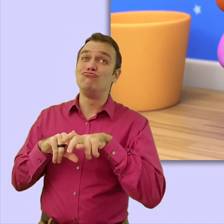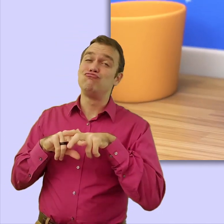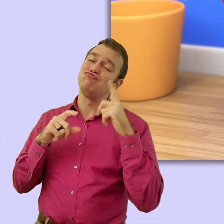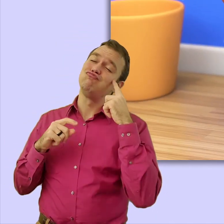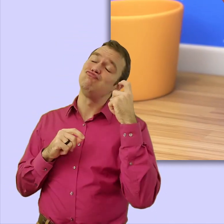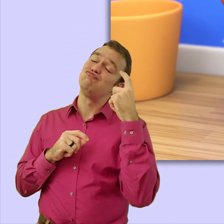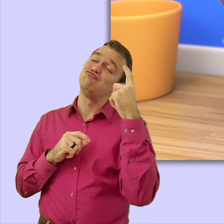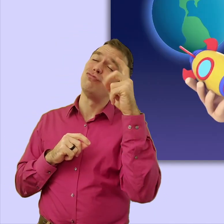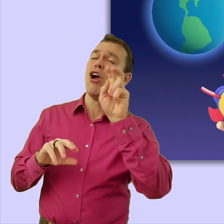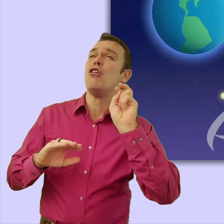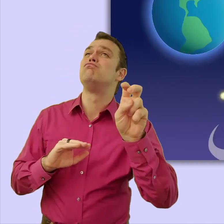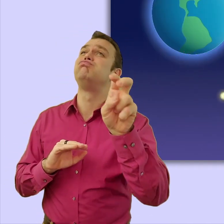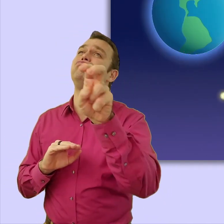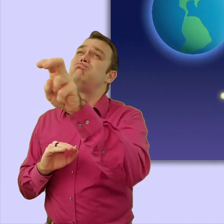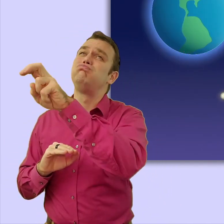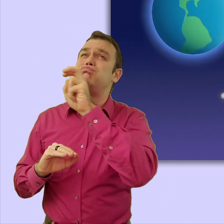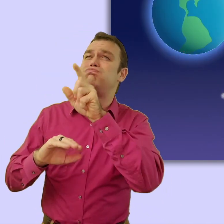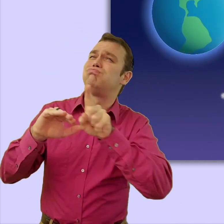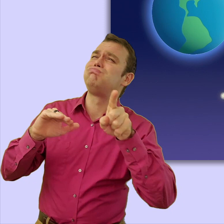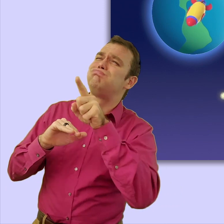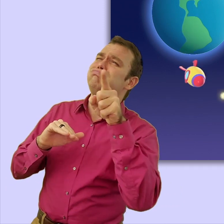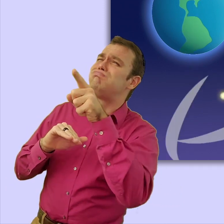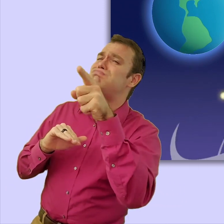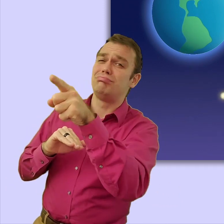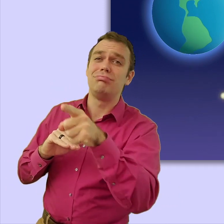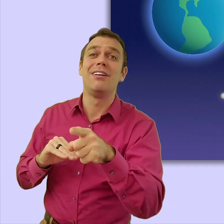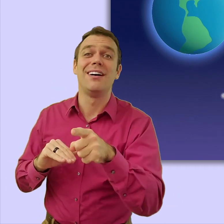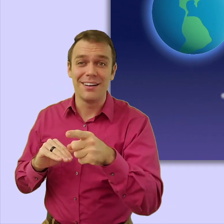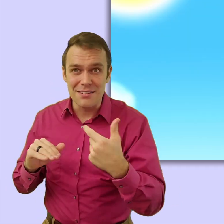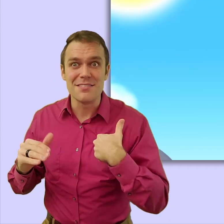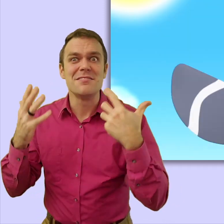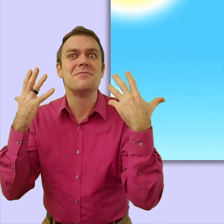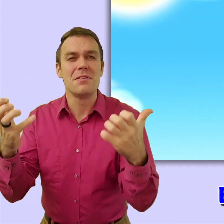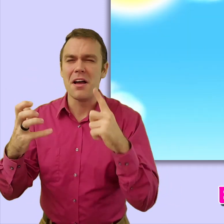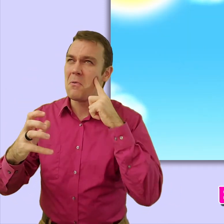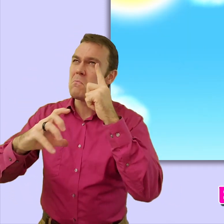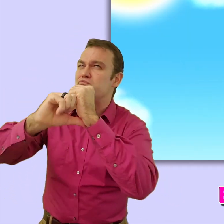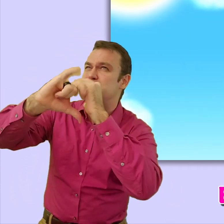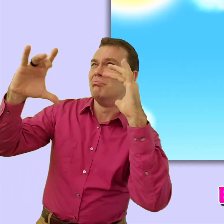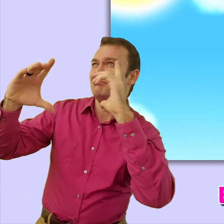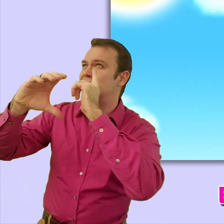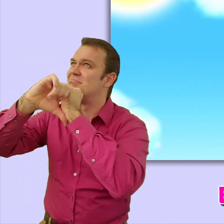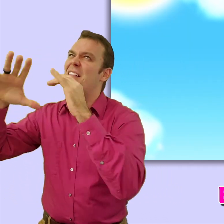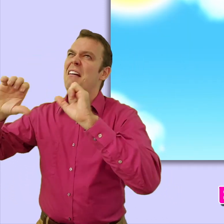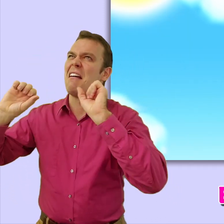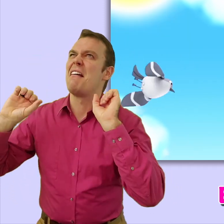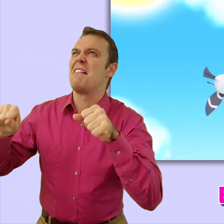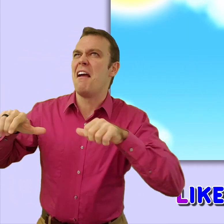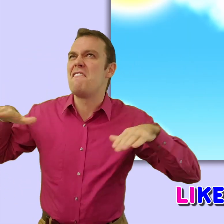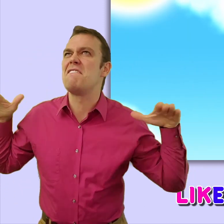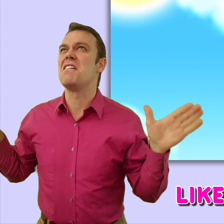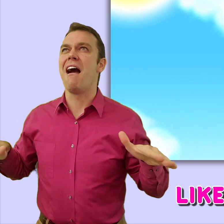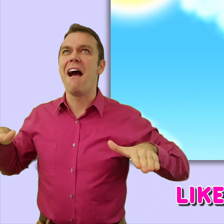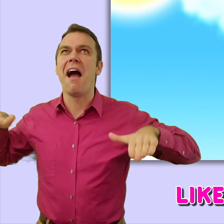dream of traveling to Mars or Venus. I wanna make believe that I can